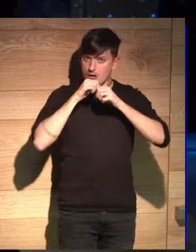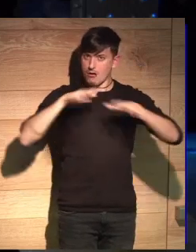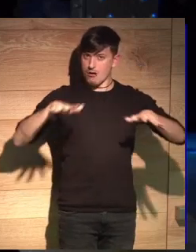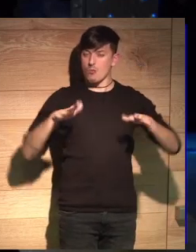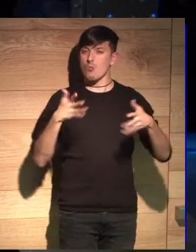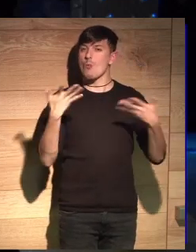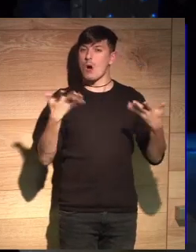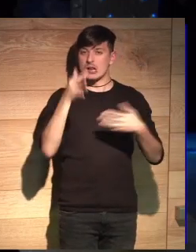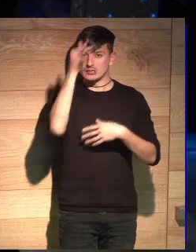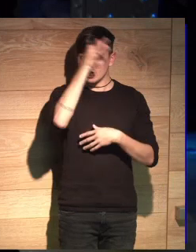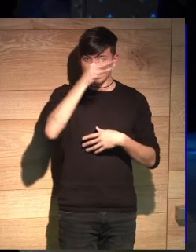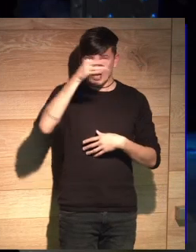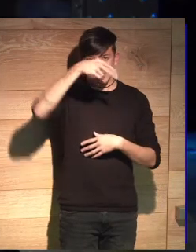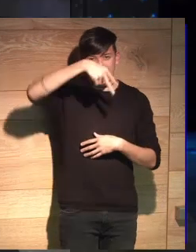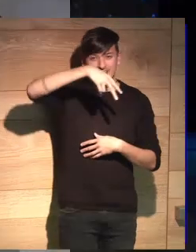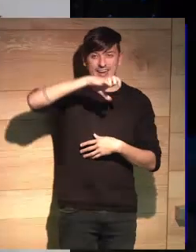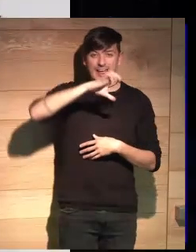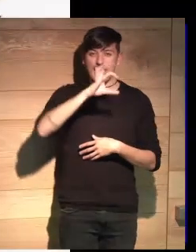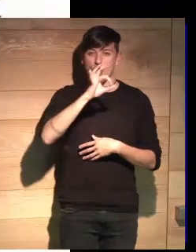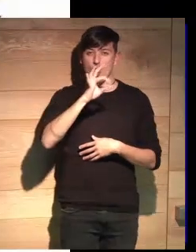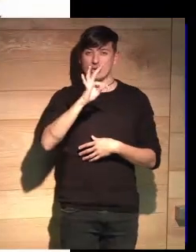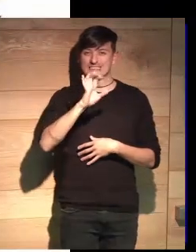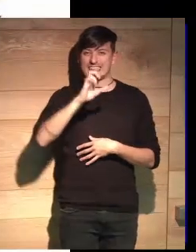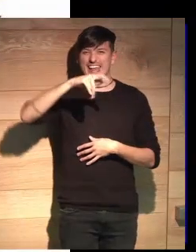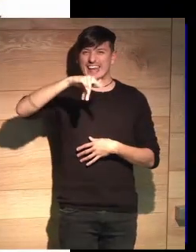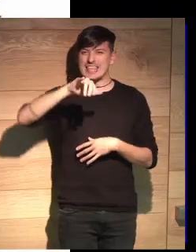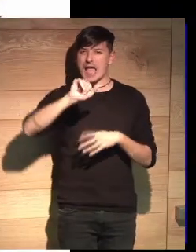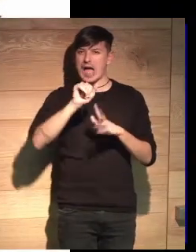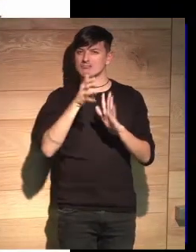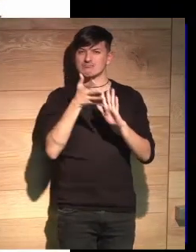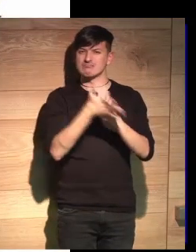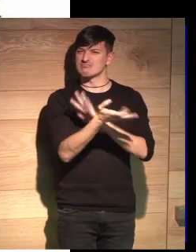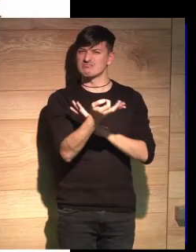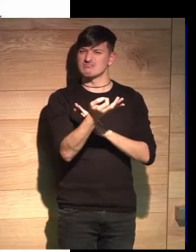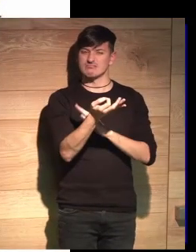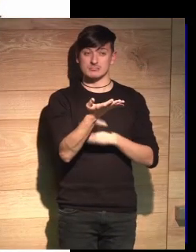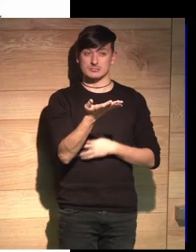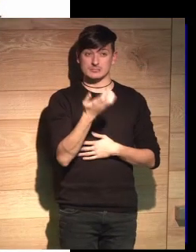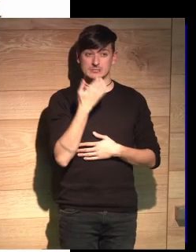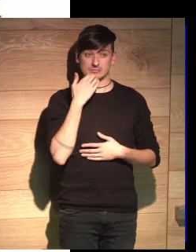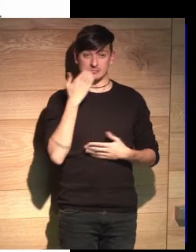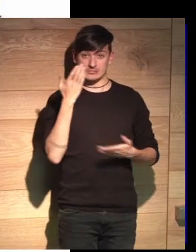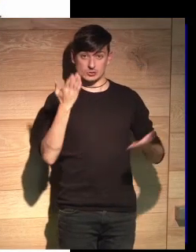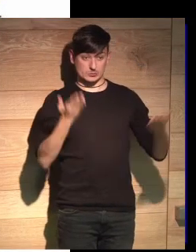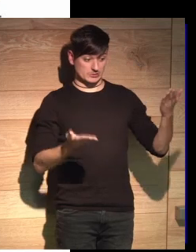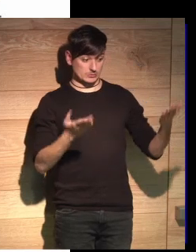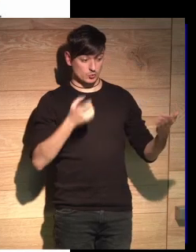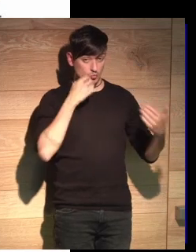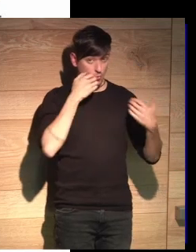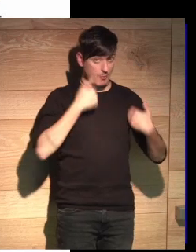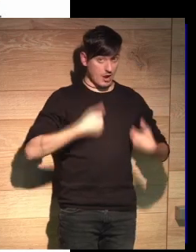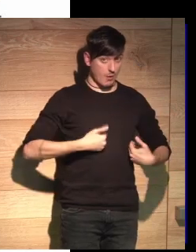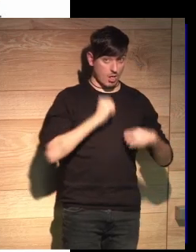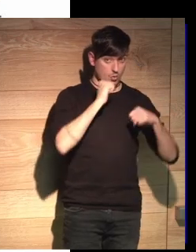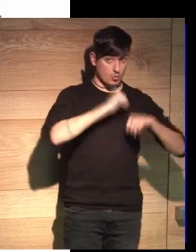quite fashionable, which is the Newtonian one, which is about the following. If